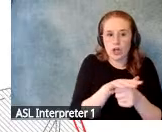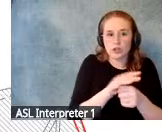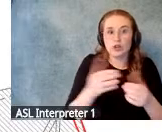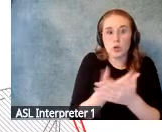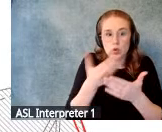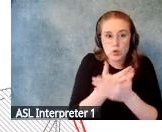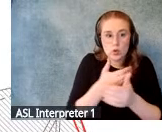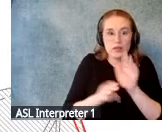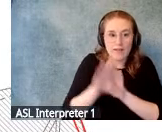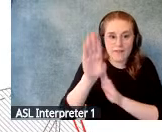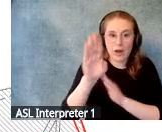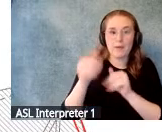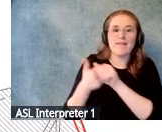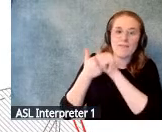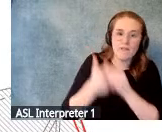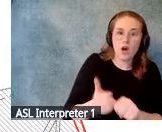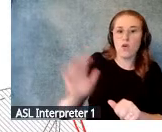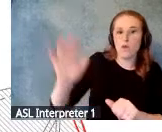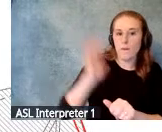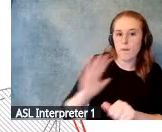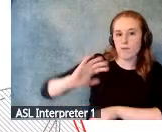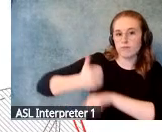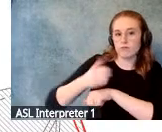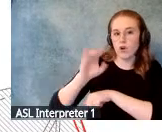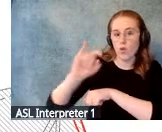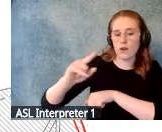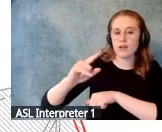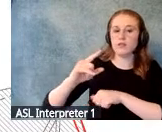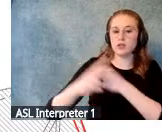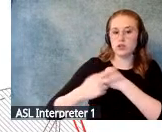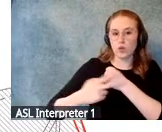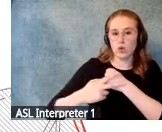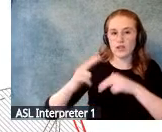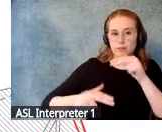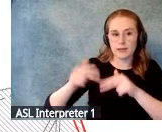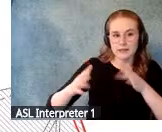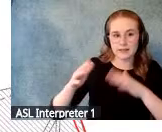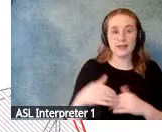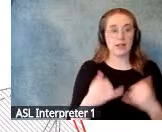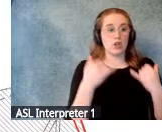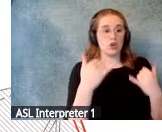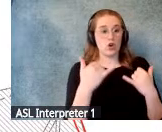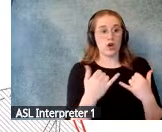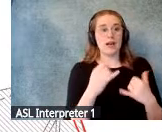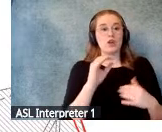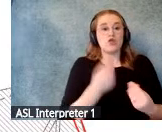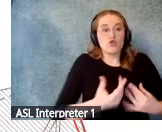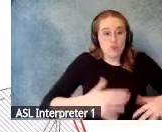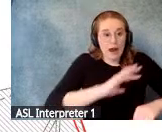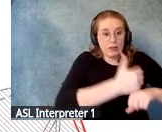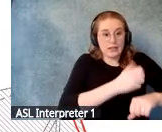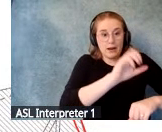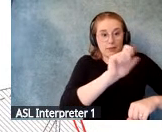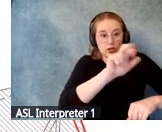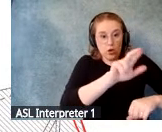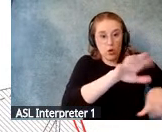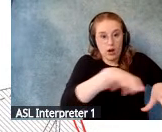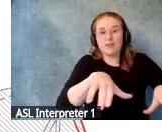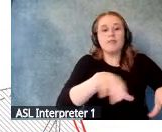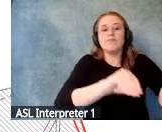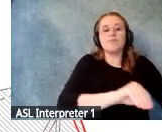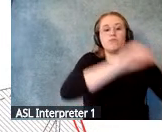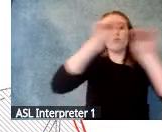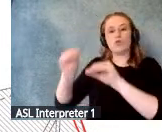oil storage facility, and the existing ground-mounted solar array would be relocated to the rooftops of the proposed